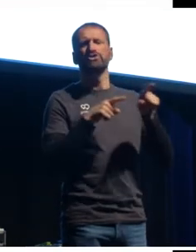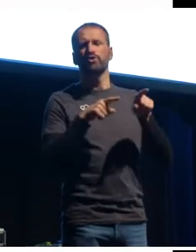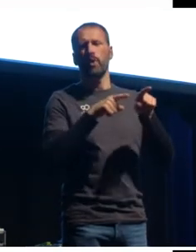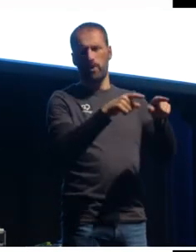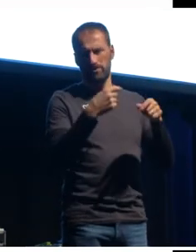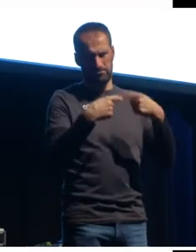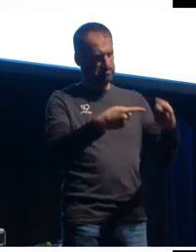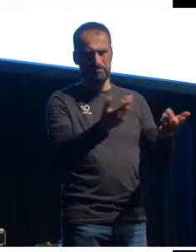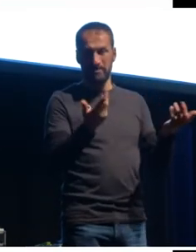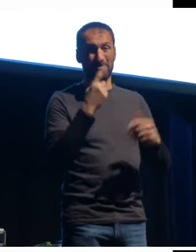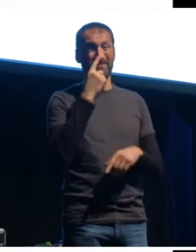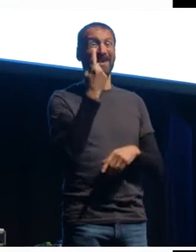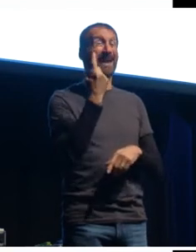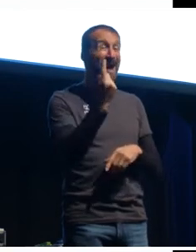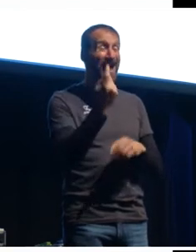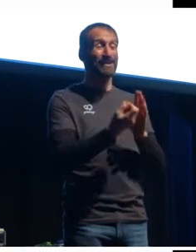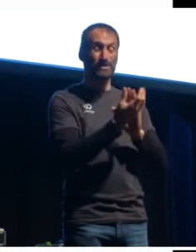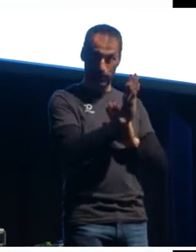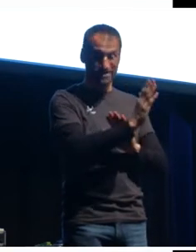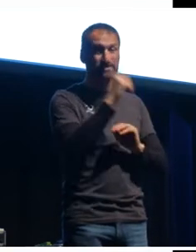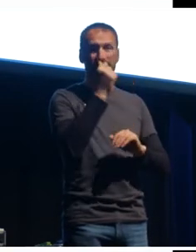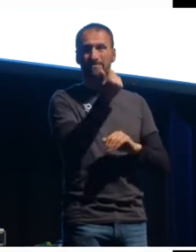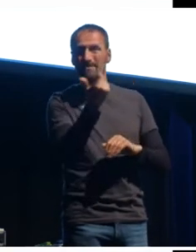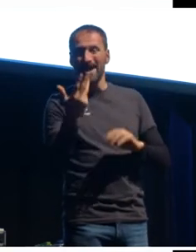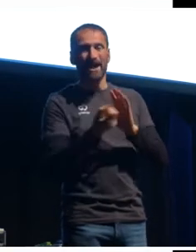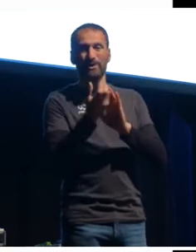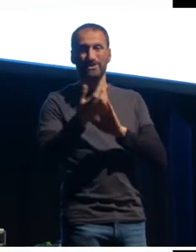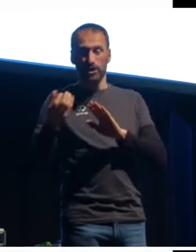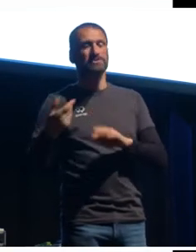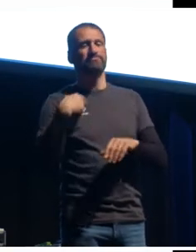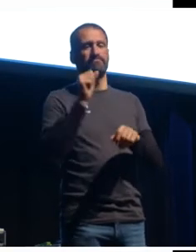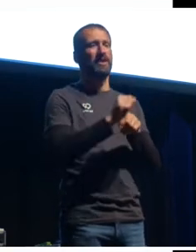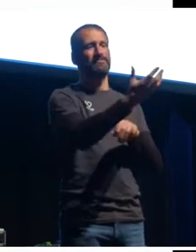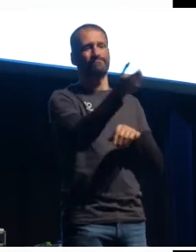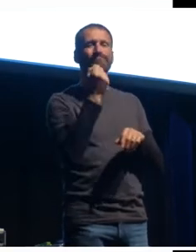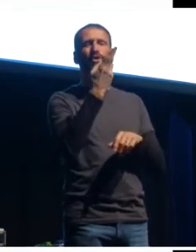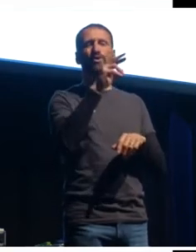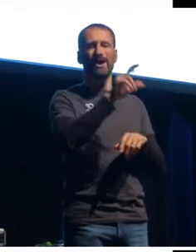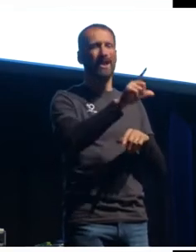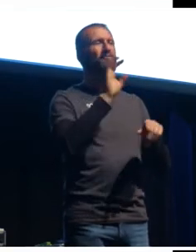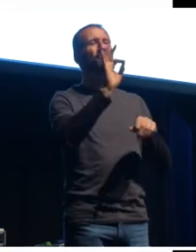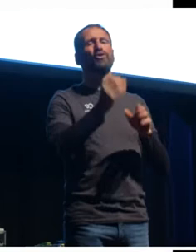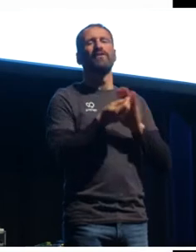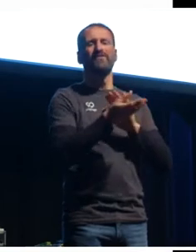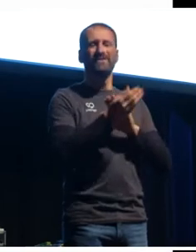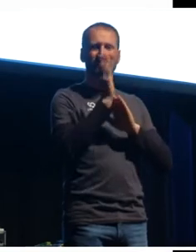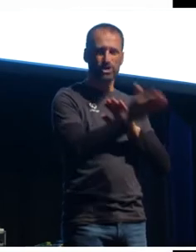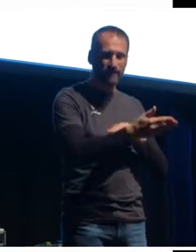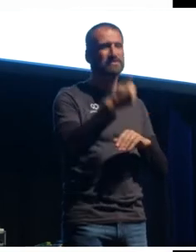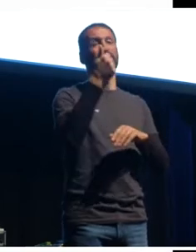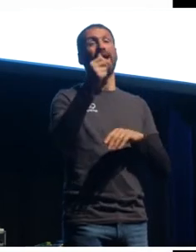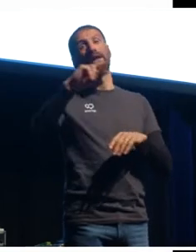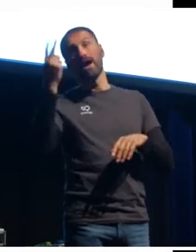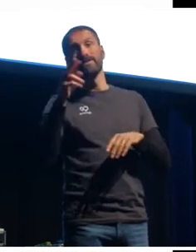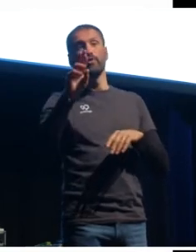than one resource at a time, I can go in and I can fetch a URL from my feed service, I can fetch another URL from my location